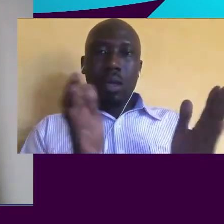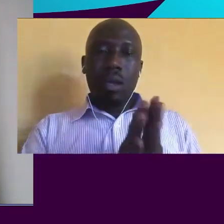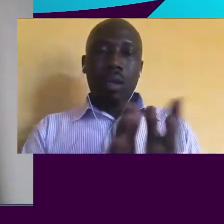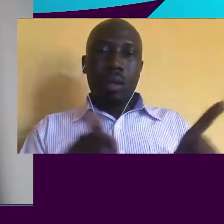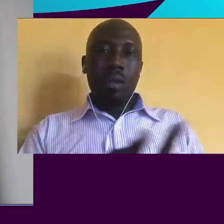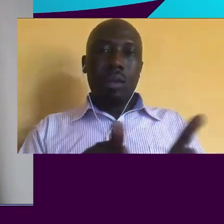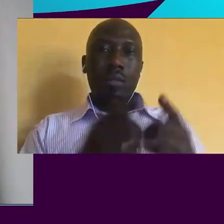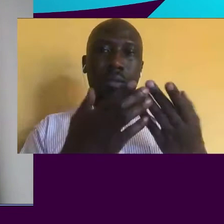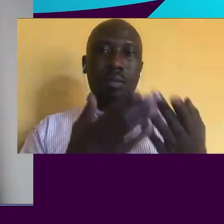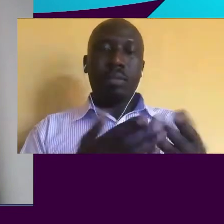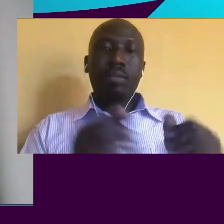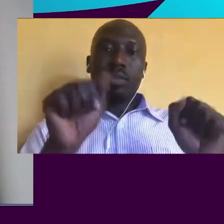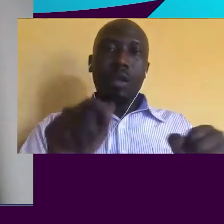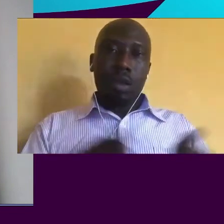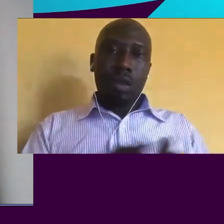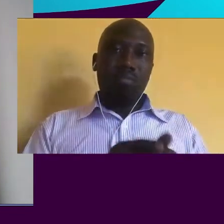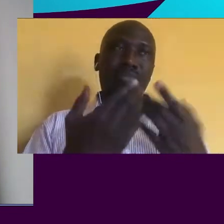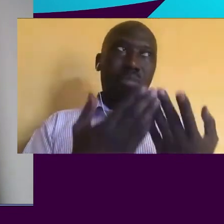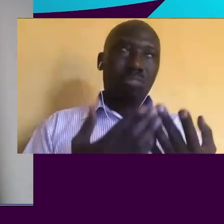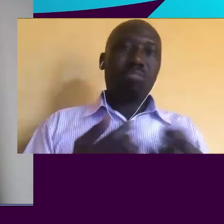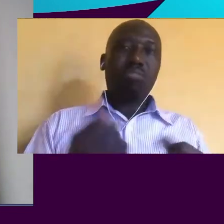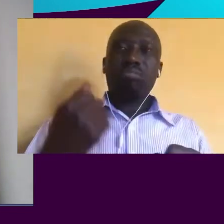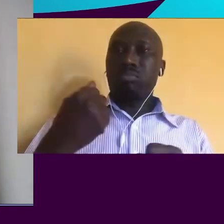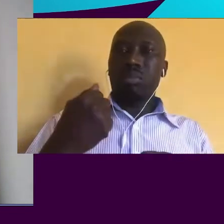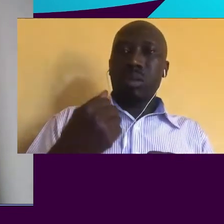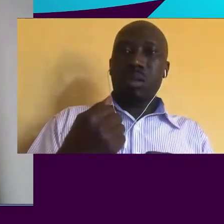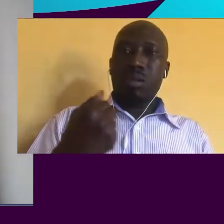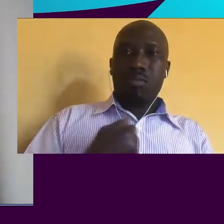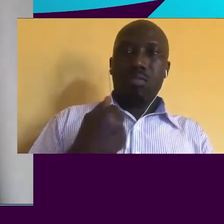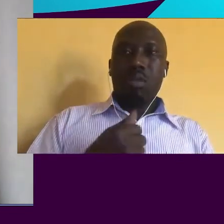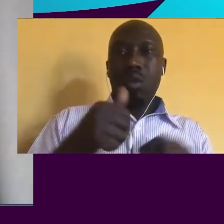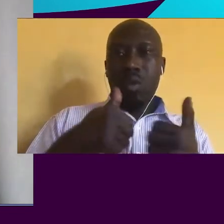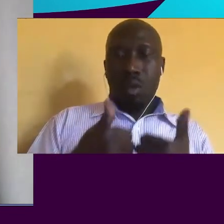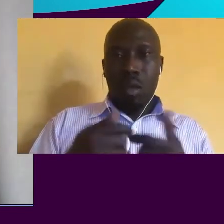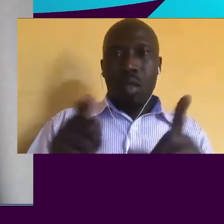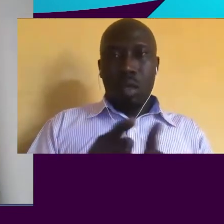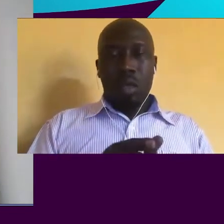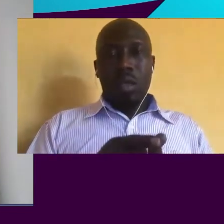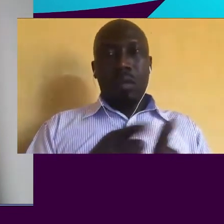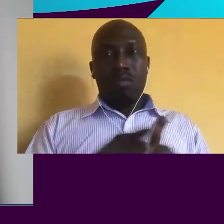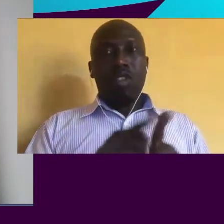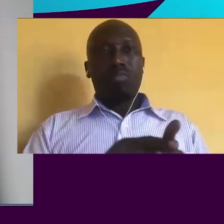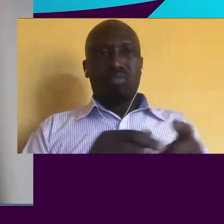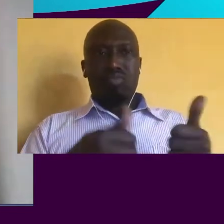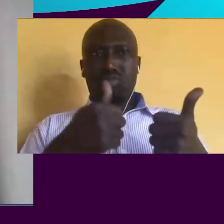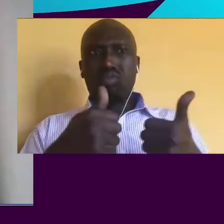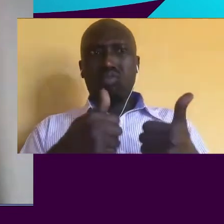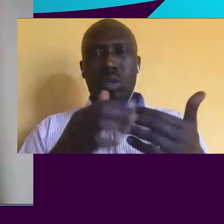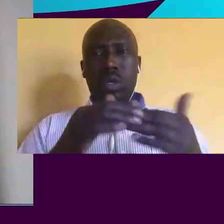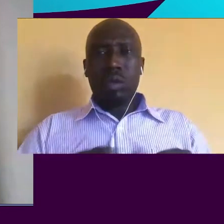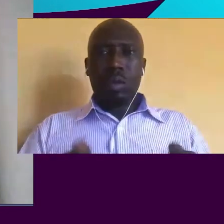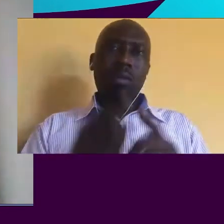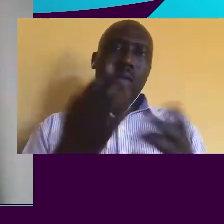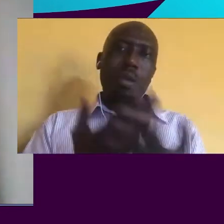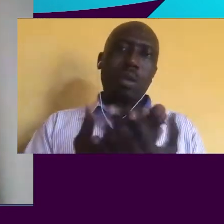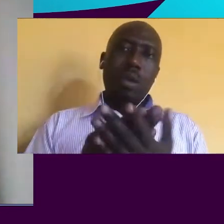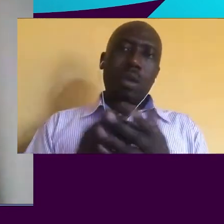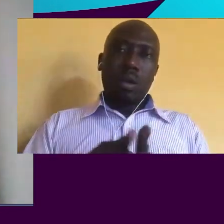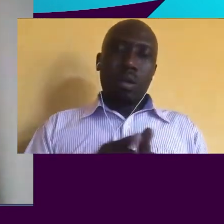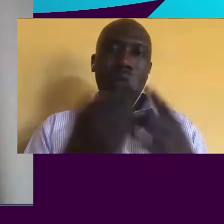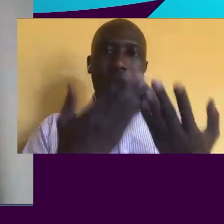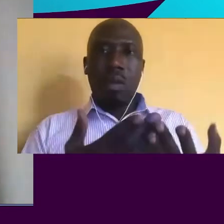She's really breaking barriers there. She's great. So just a couple more and then I'll pass back